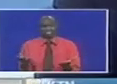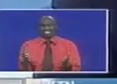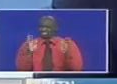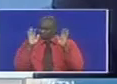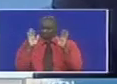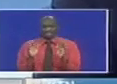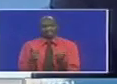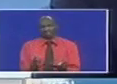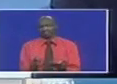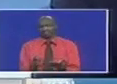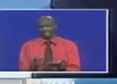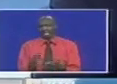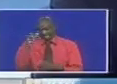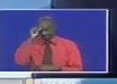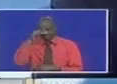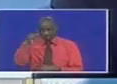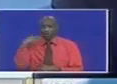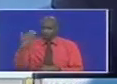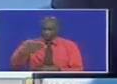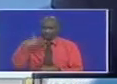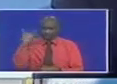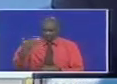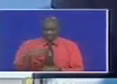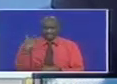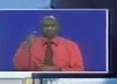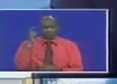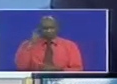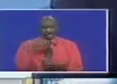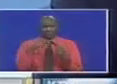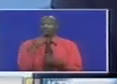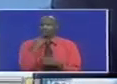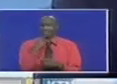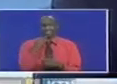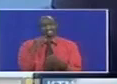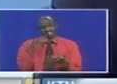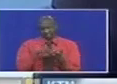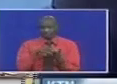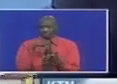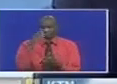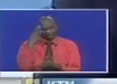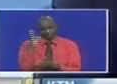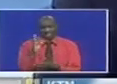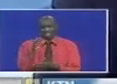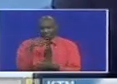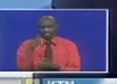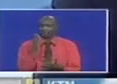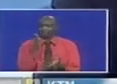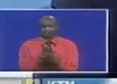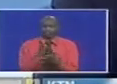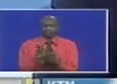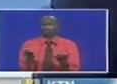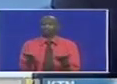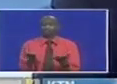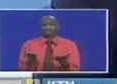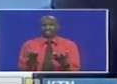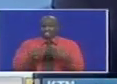necessary. And the government has always been very, very conscious about the Turkana situation. We have never actually kind of